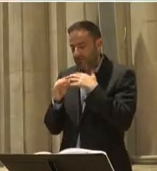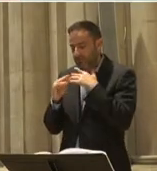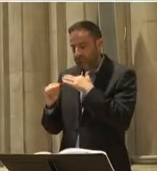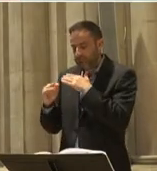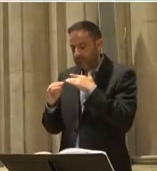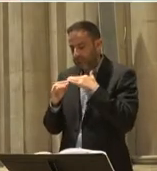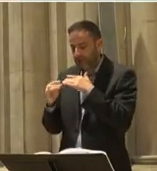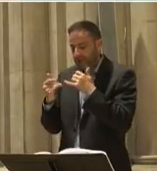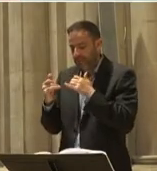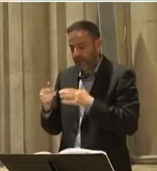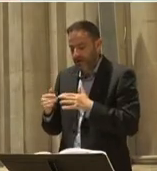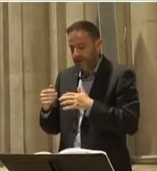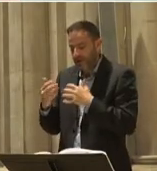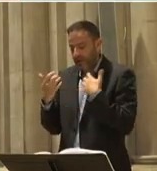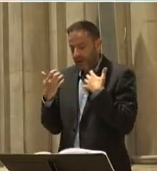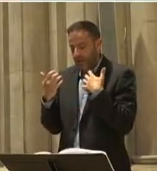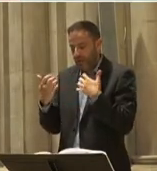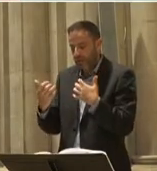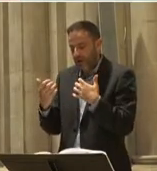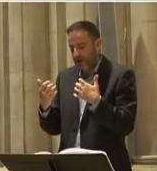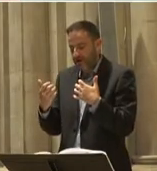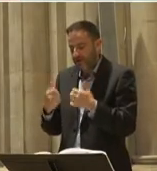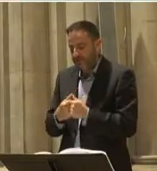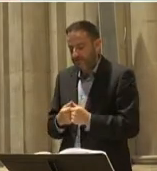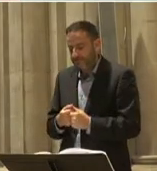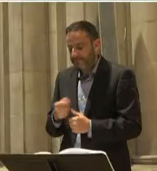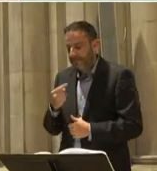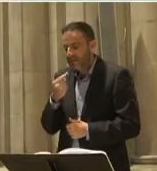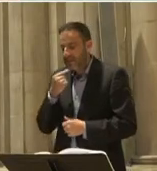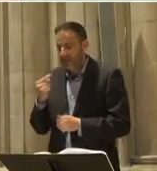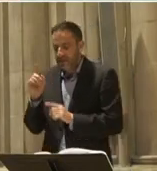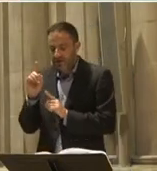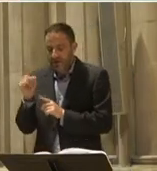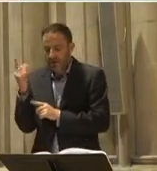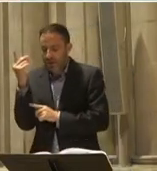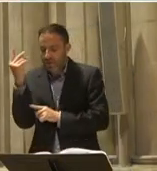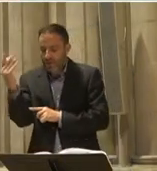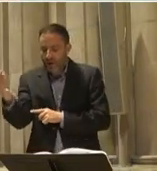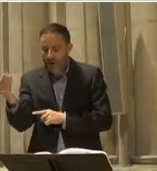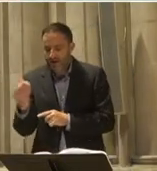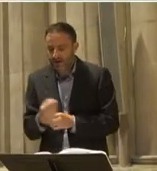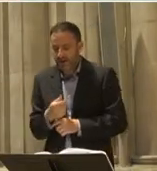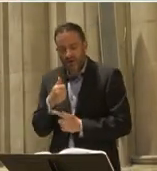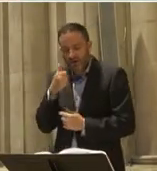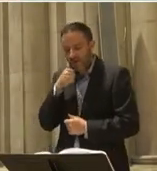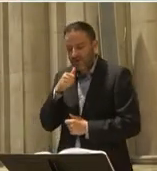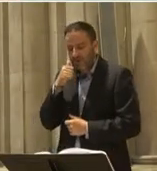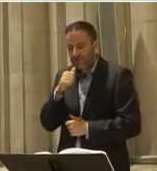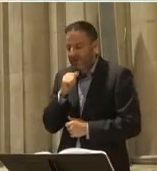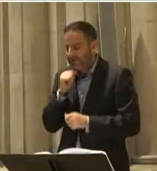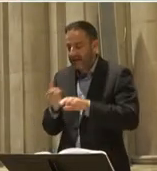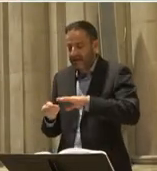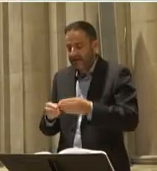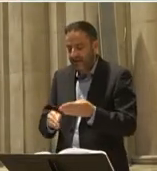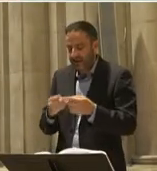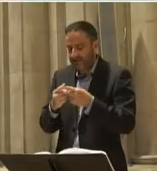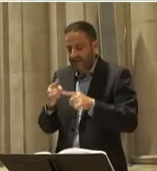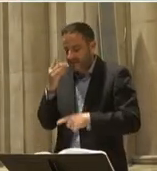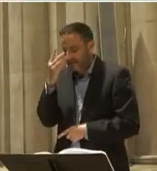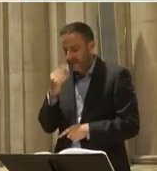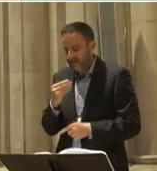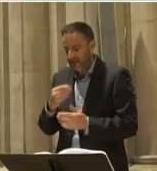flute players and the crowd making a commotion, he said, go away, for the girl is not dead, but